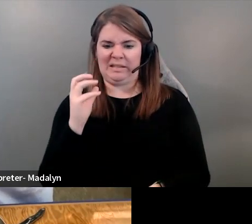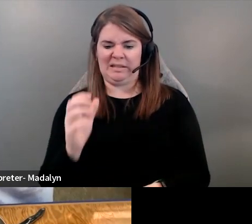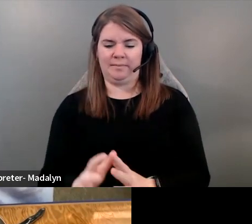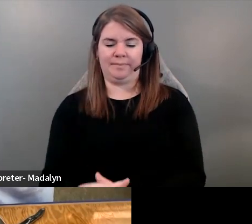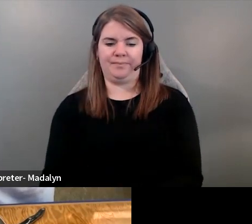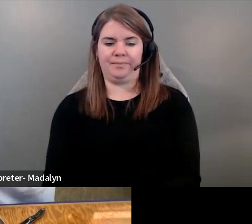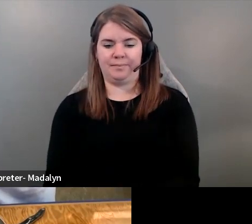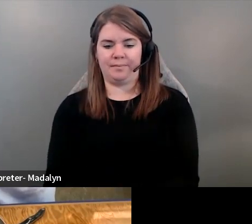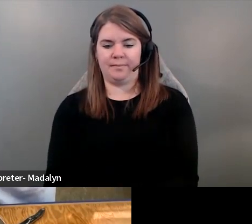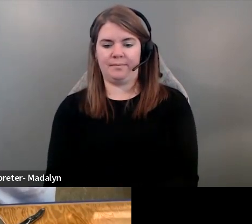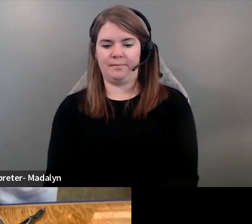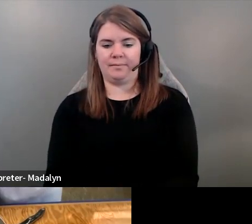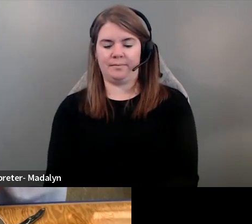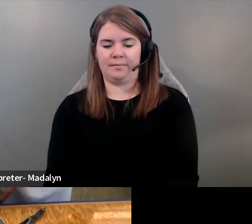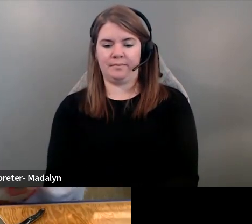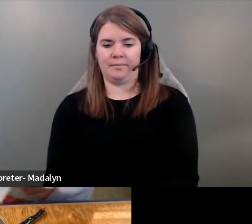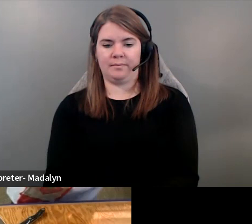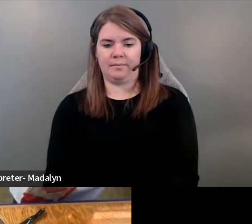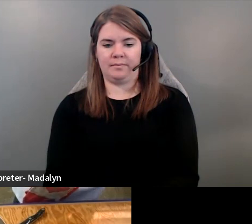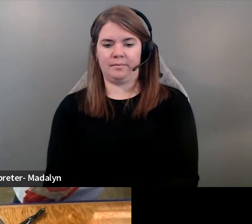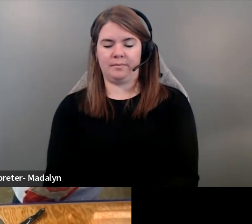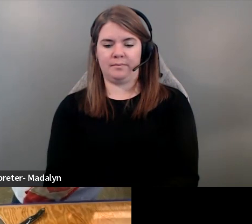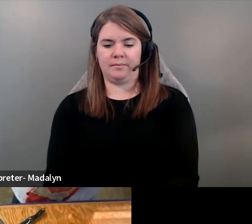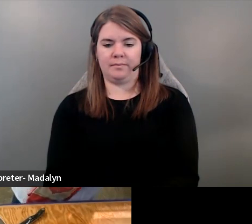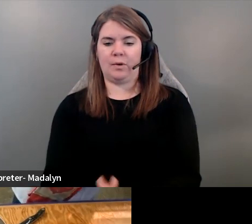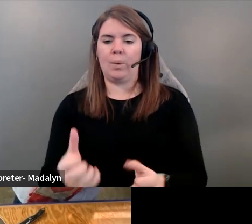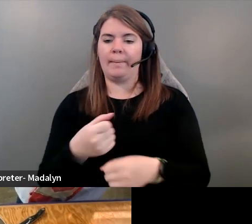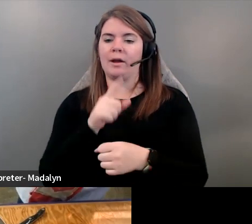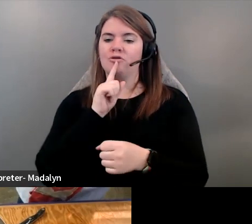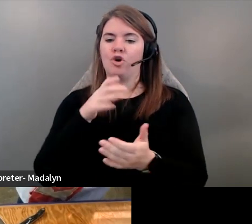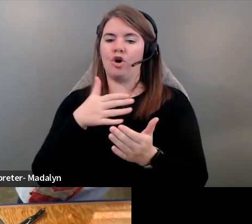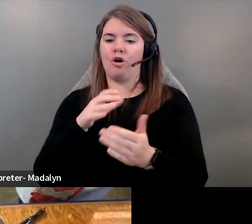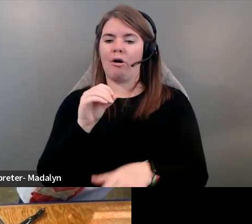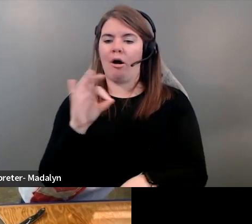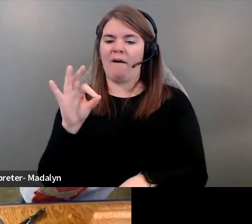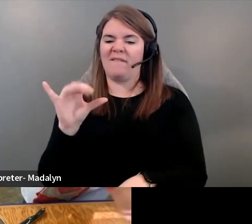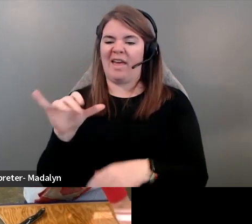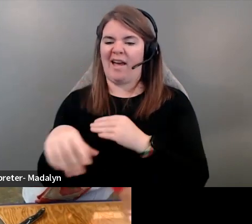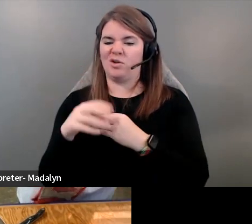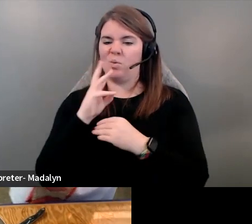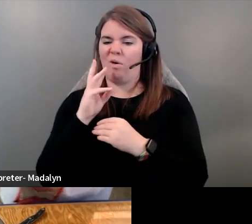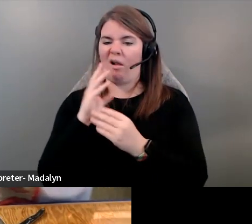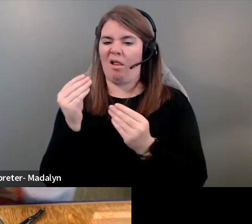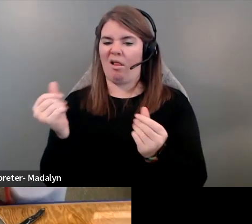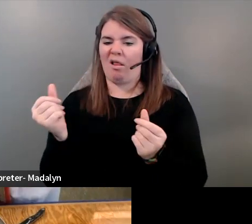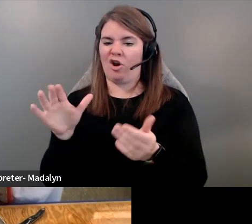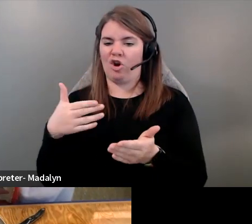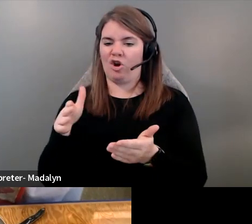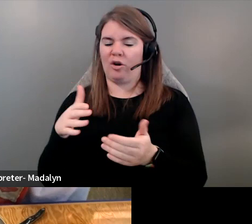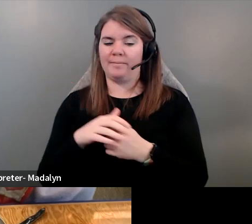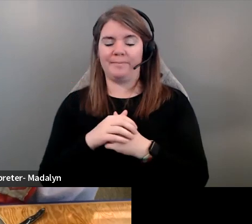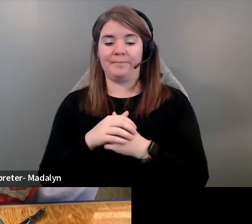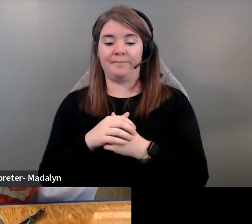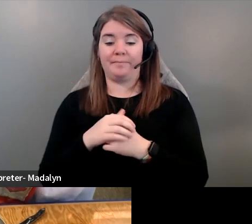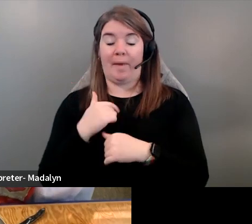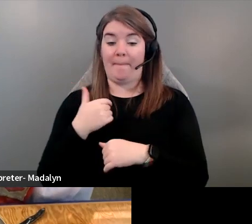kind of what you want to do, is to cook off some of that extra water. And then we're going to add some hot sauce. When I made this the last